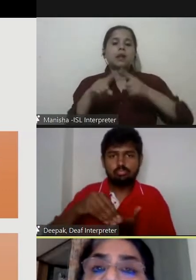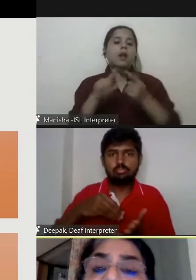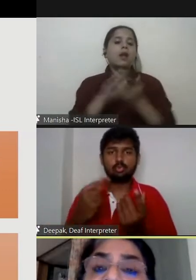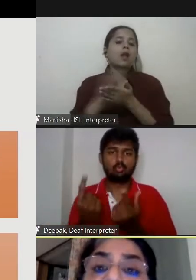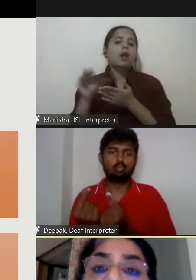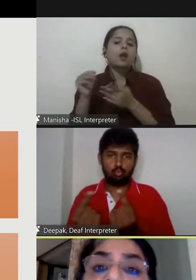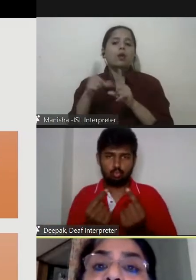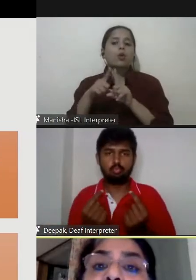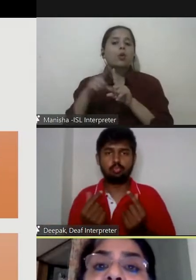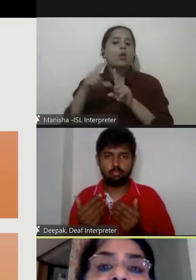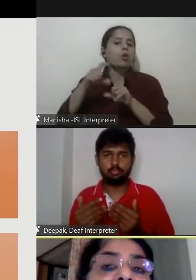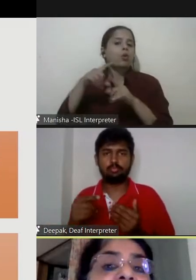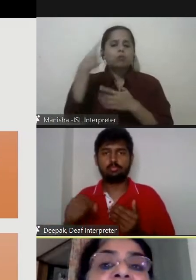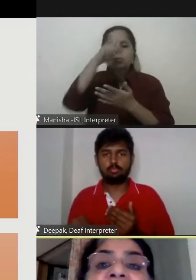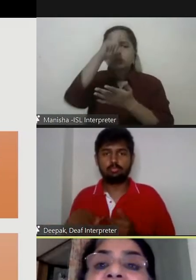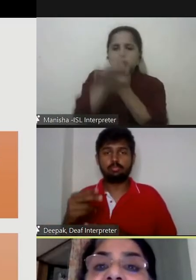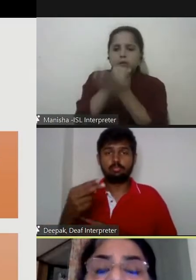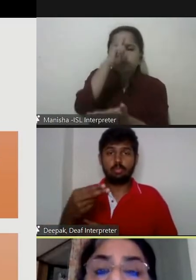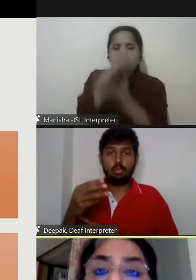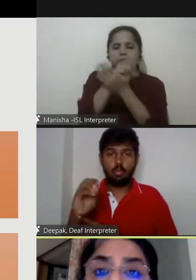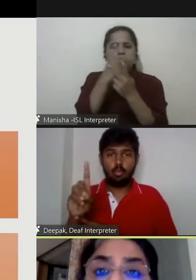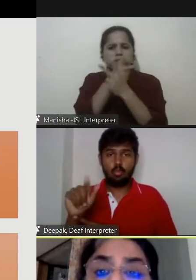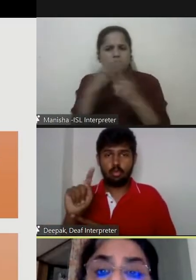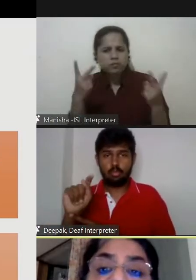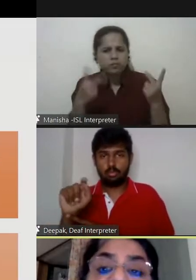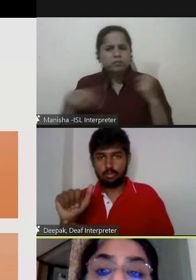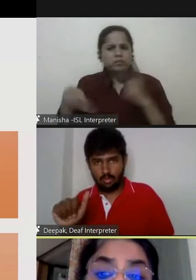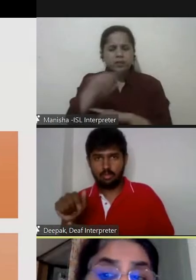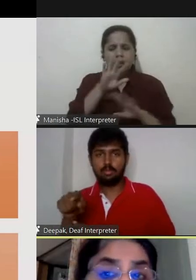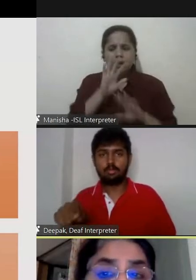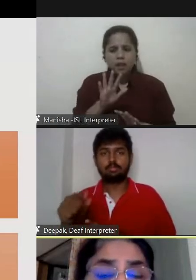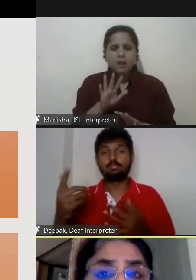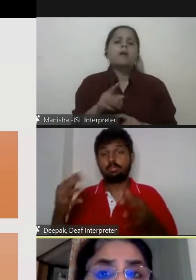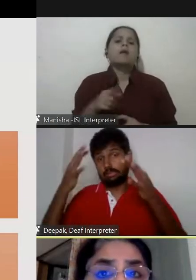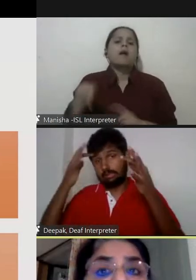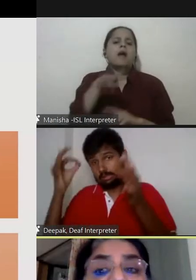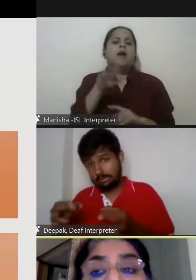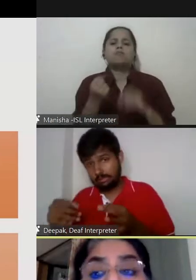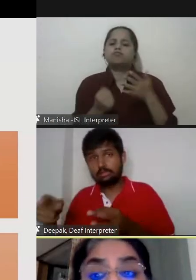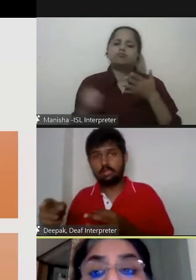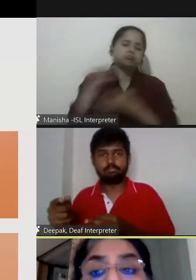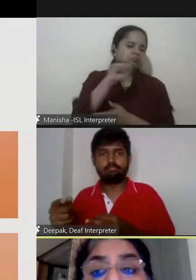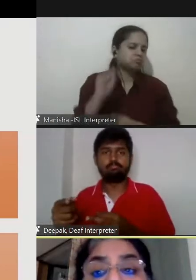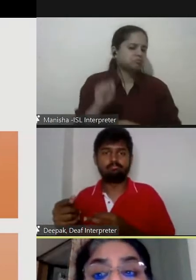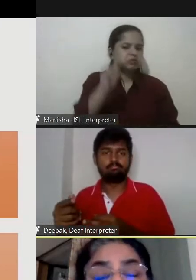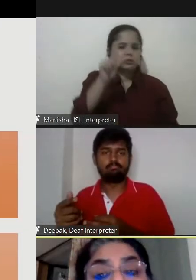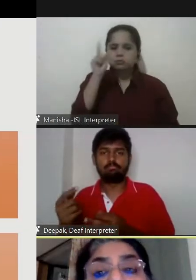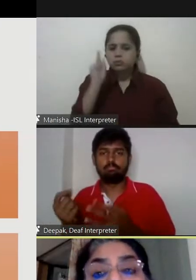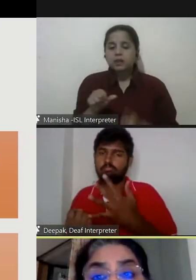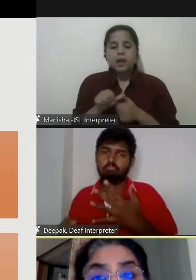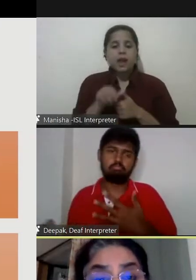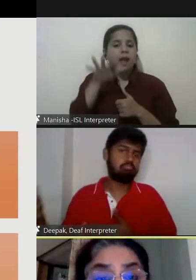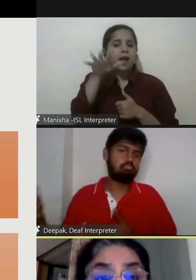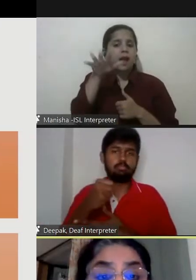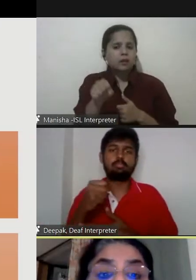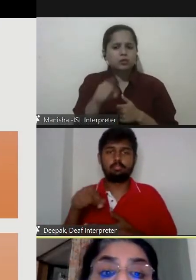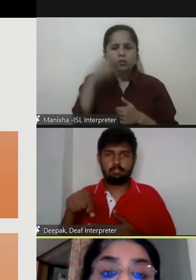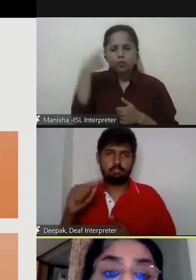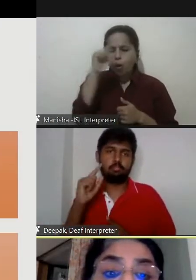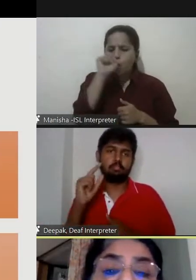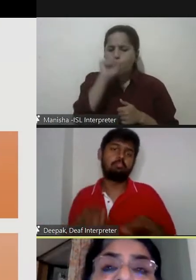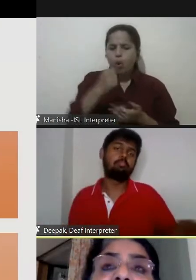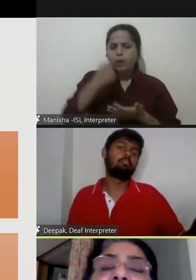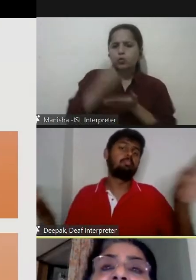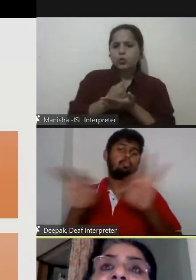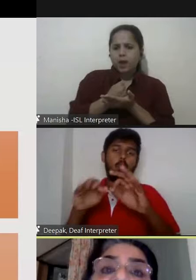where inclusion into various institutions is prioritized. Access to entitlements